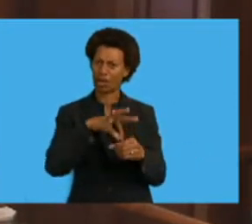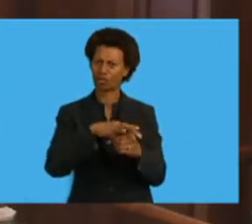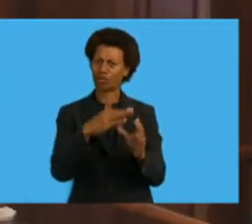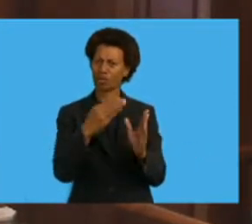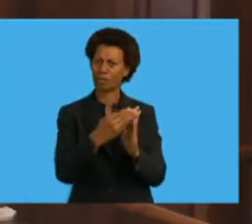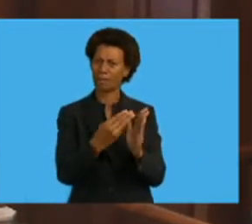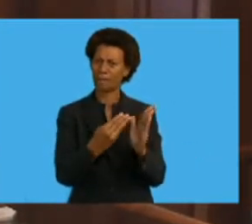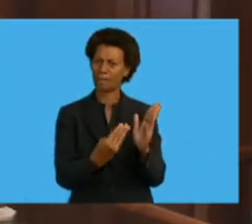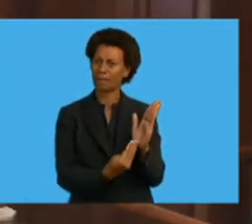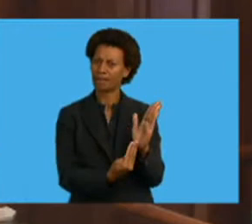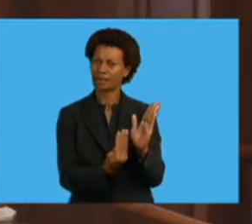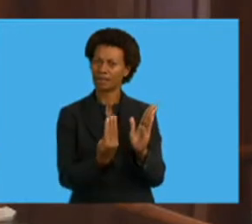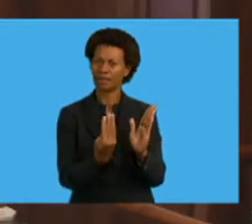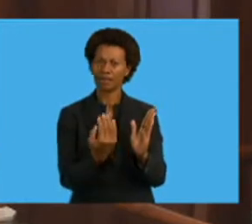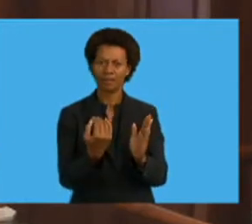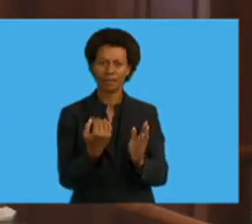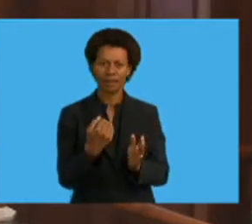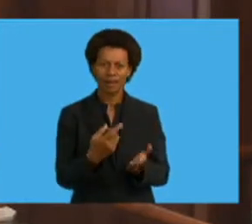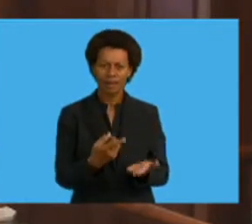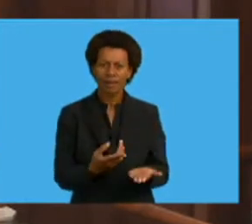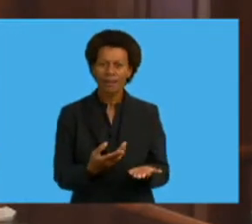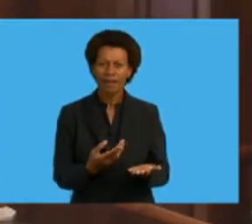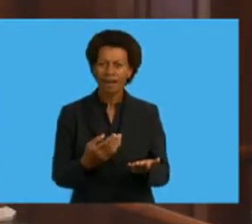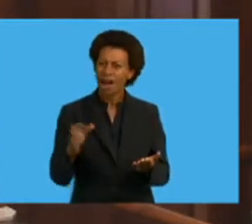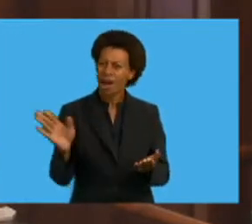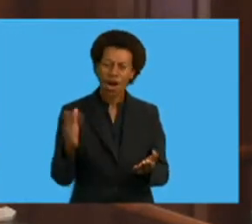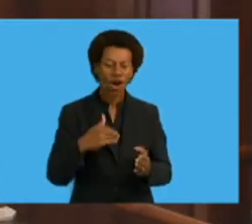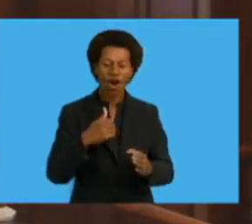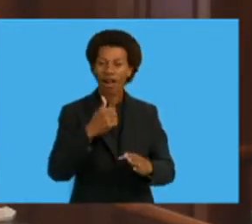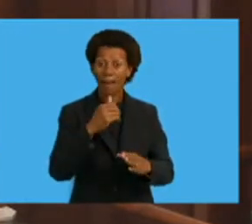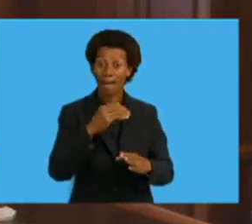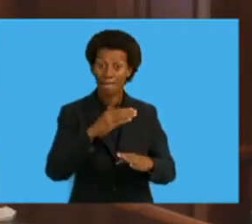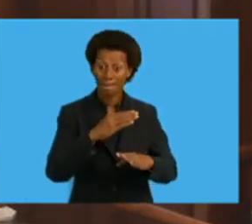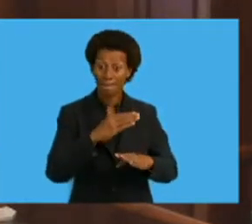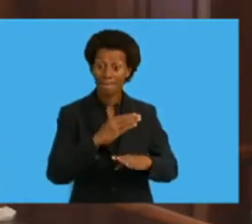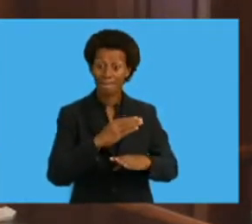But Madam Speaker, every budget is an election budget.